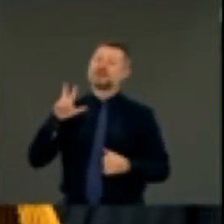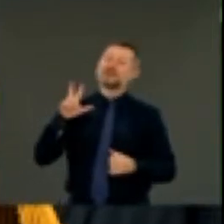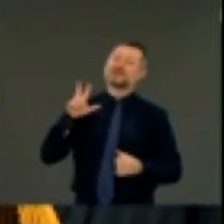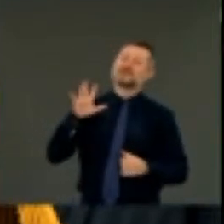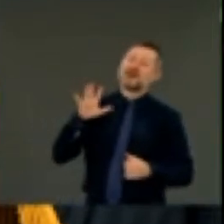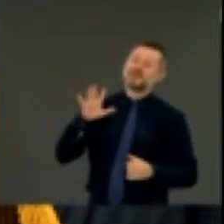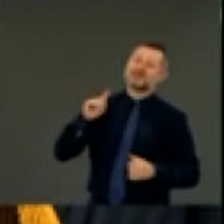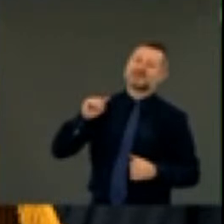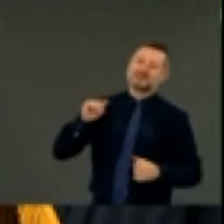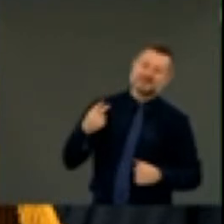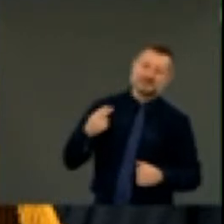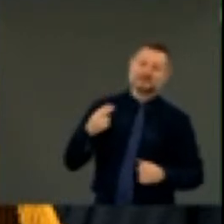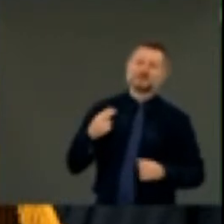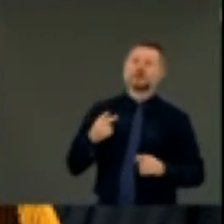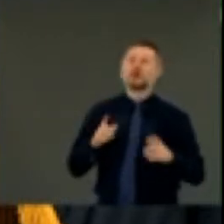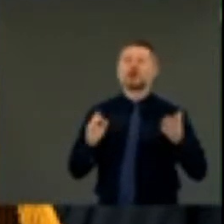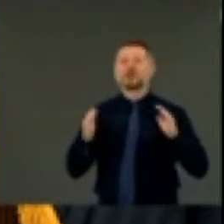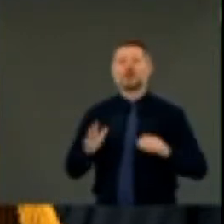nation.